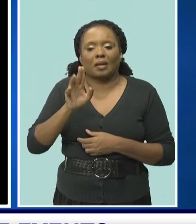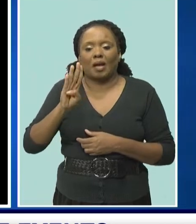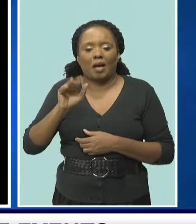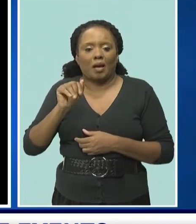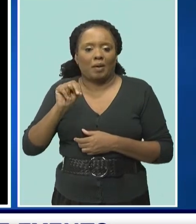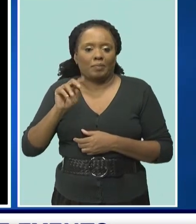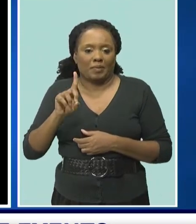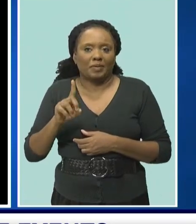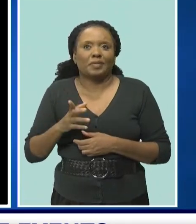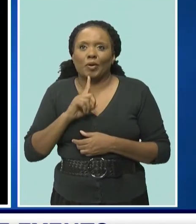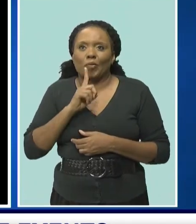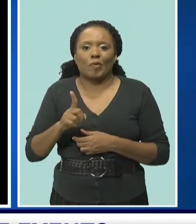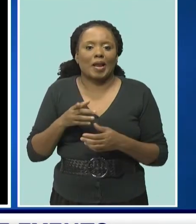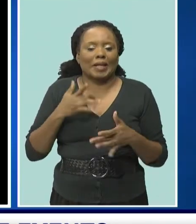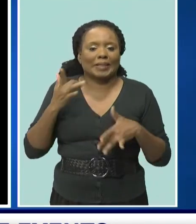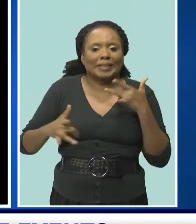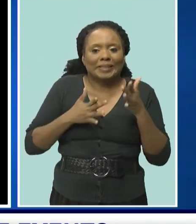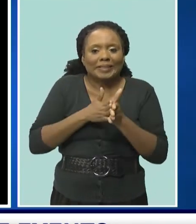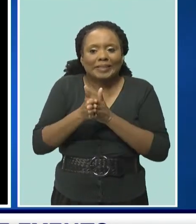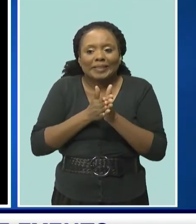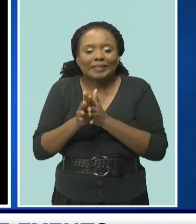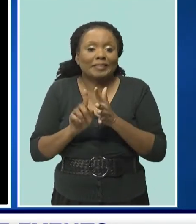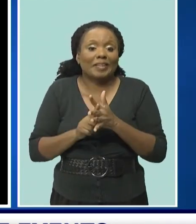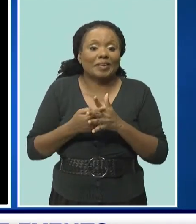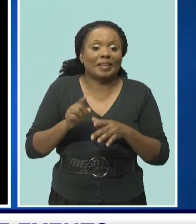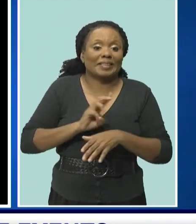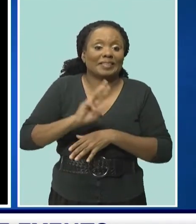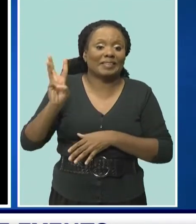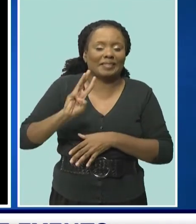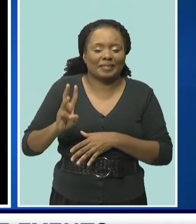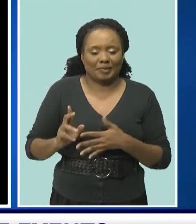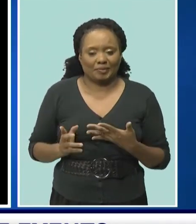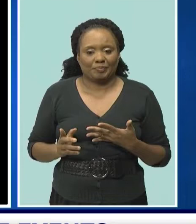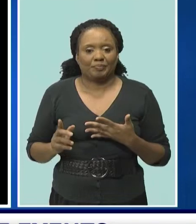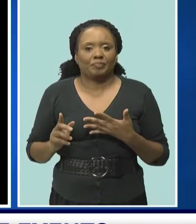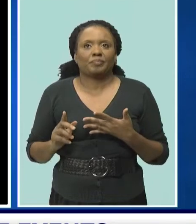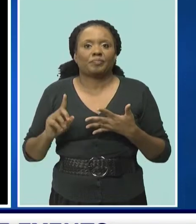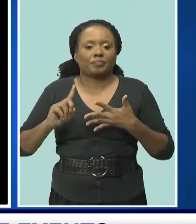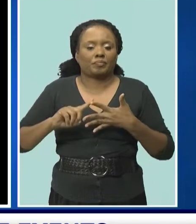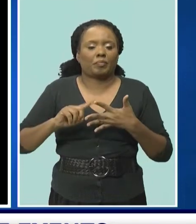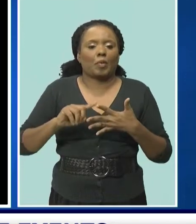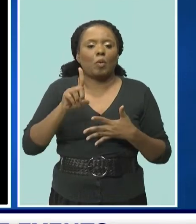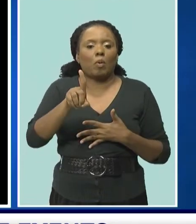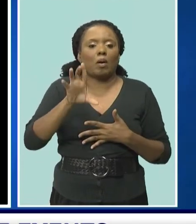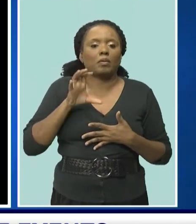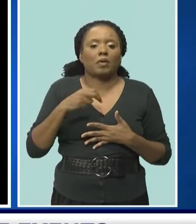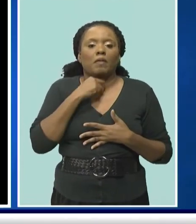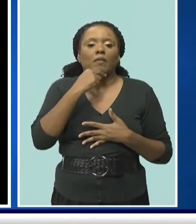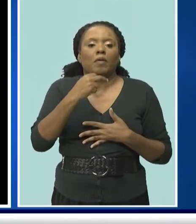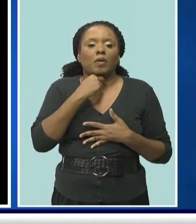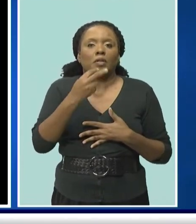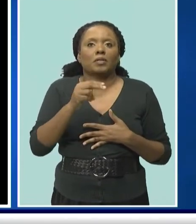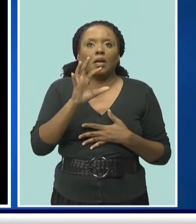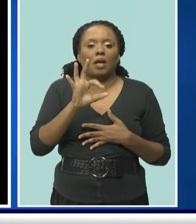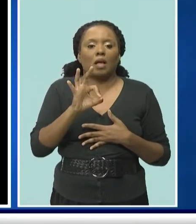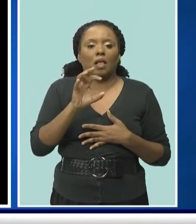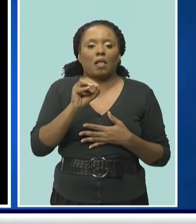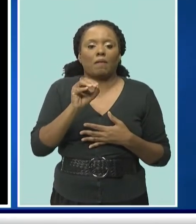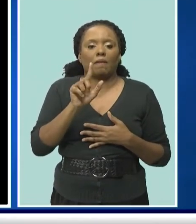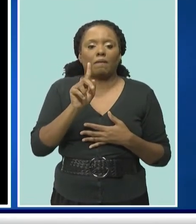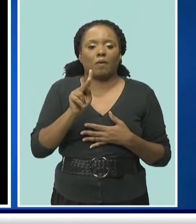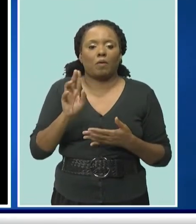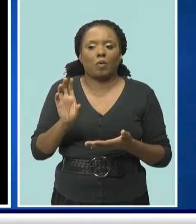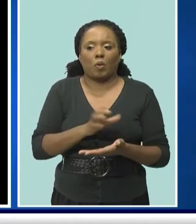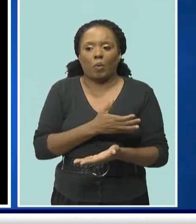scintillating performance that will start at 6. We've also put together a 100-voice folk choir directed by Ryan Boyce.